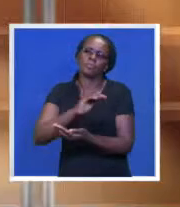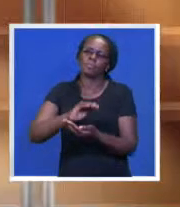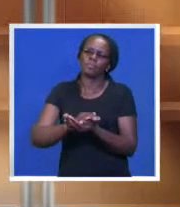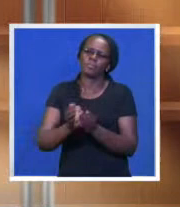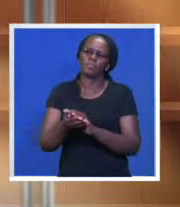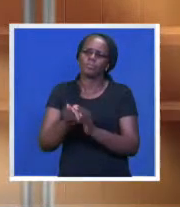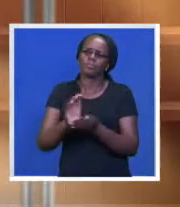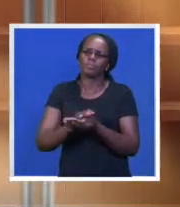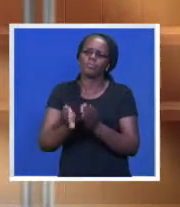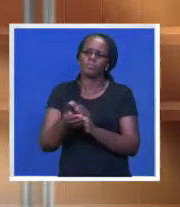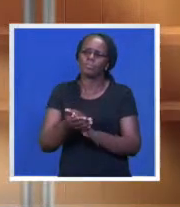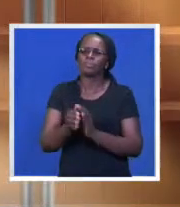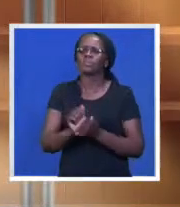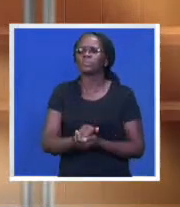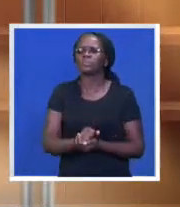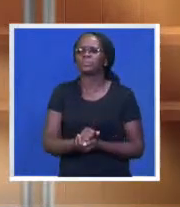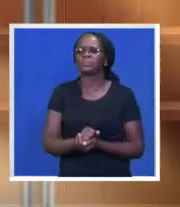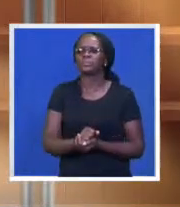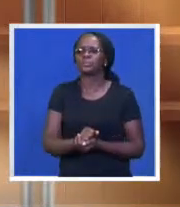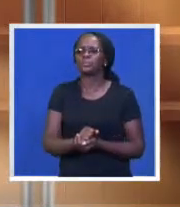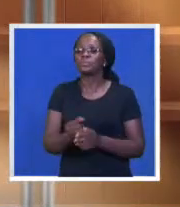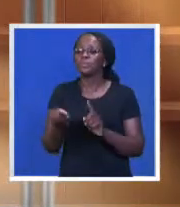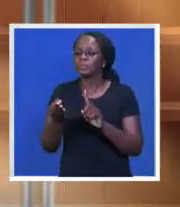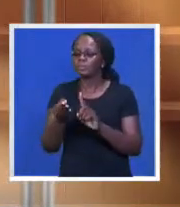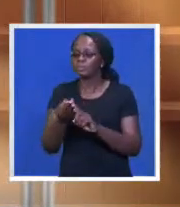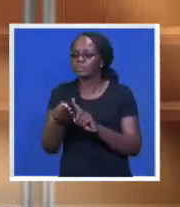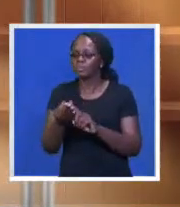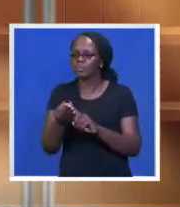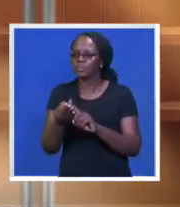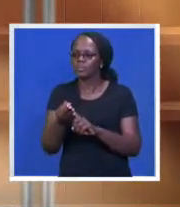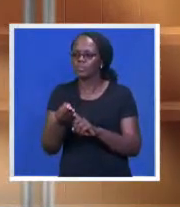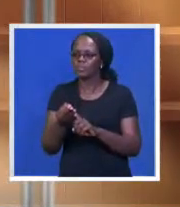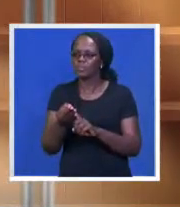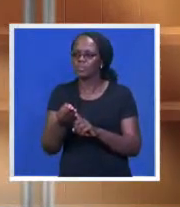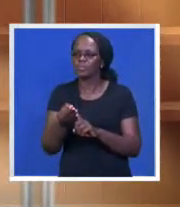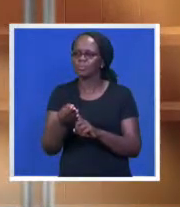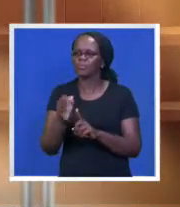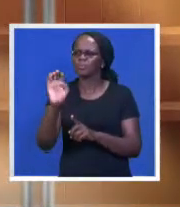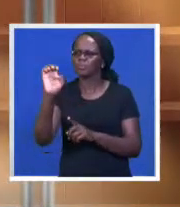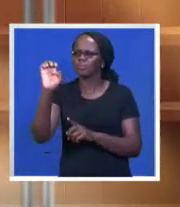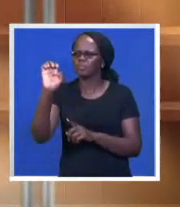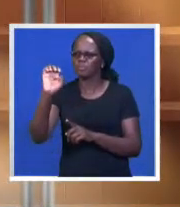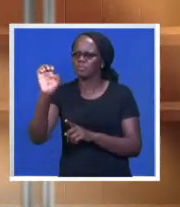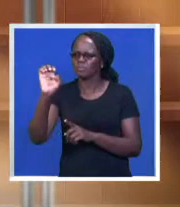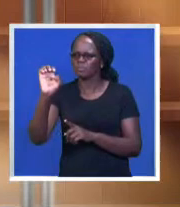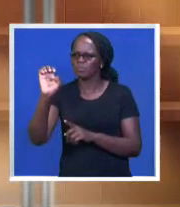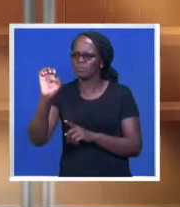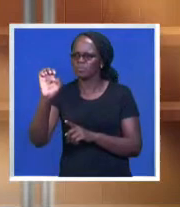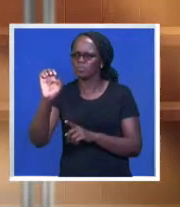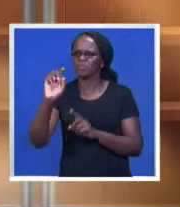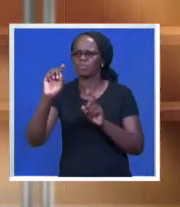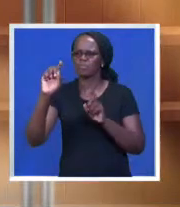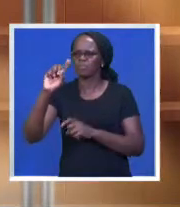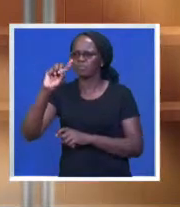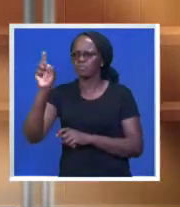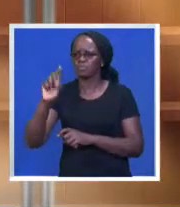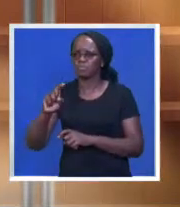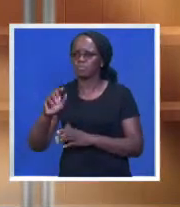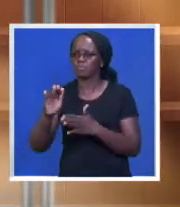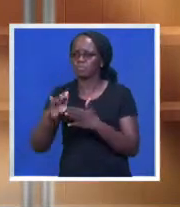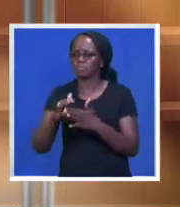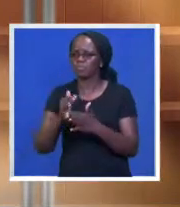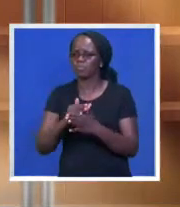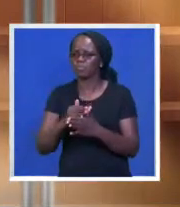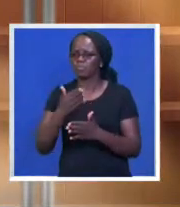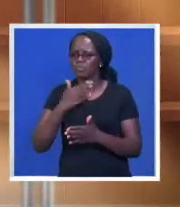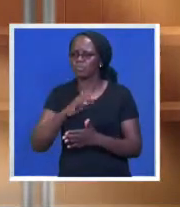an evaluation question. The question 3 is an evaluation question whereby you are supposed to give your stand, and